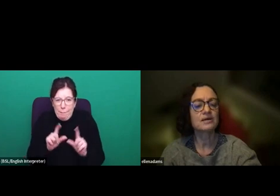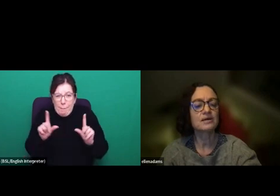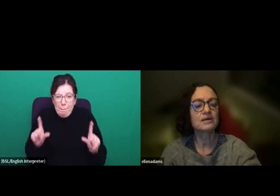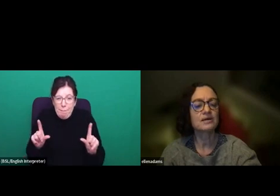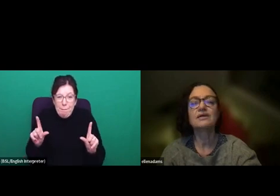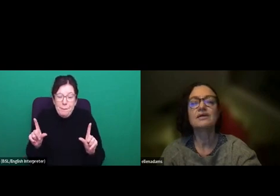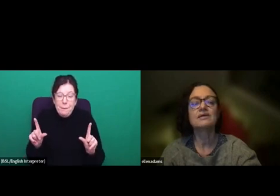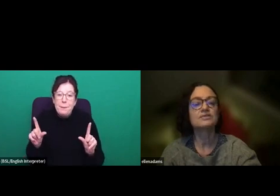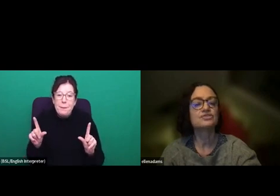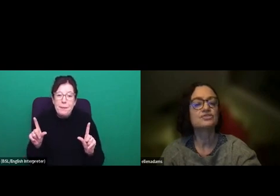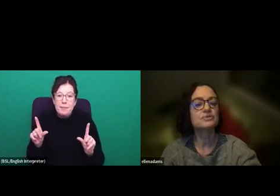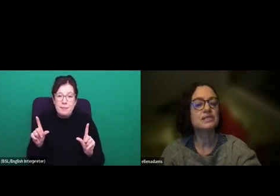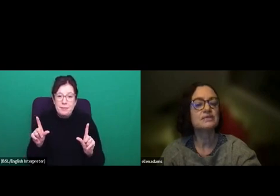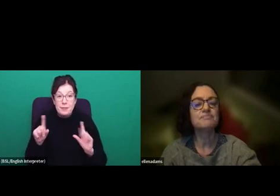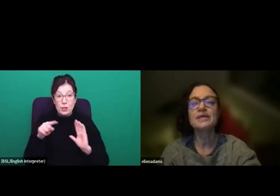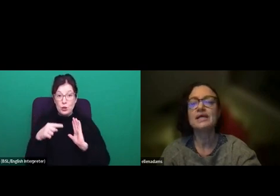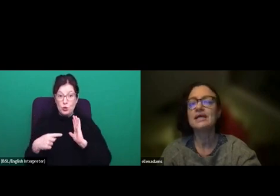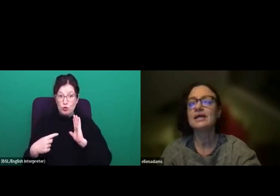showing